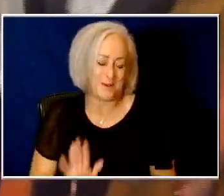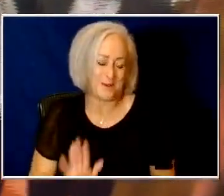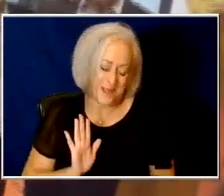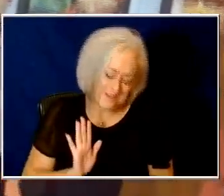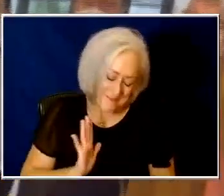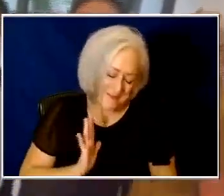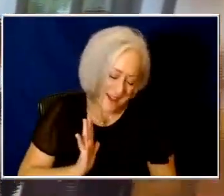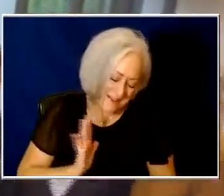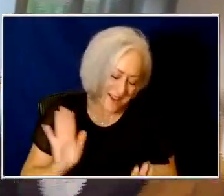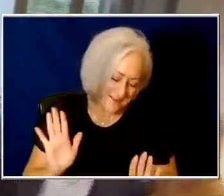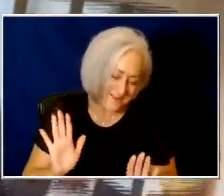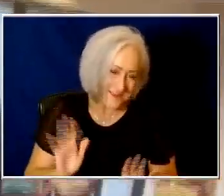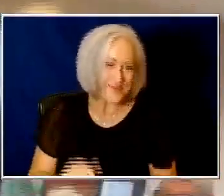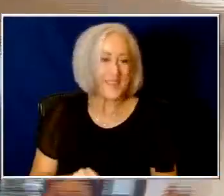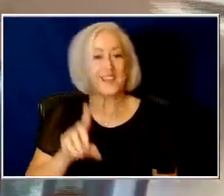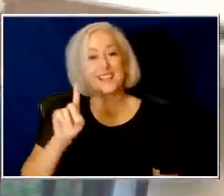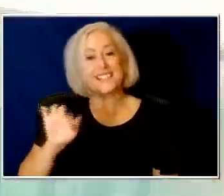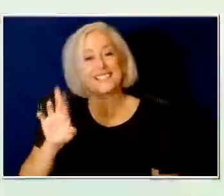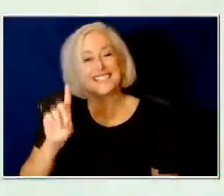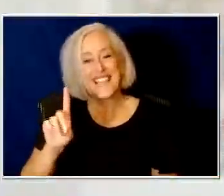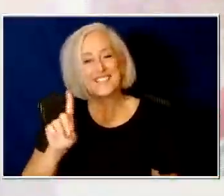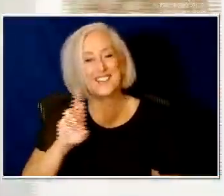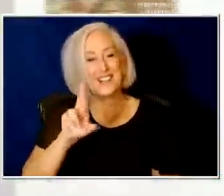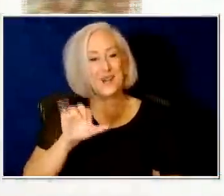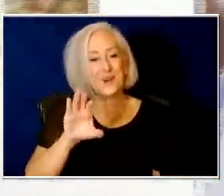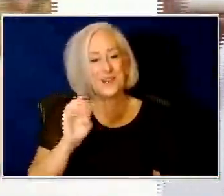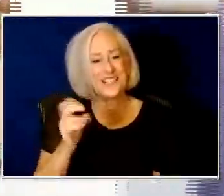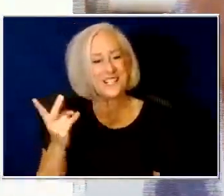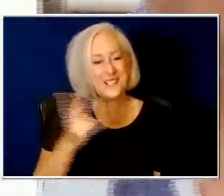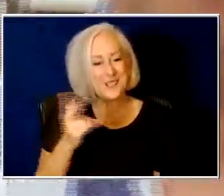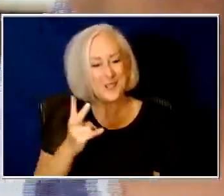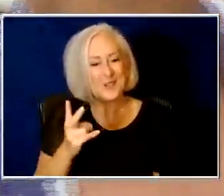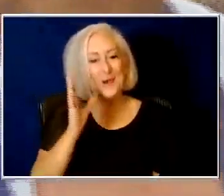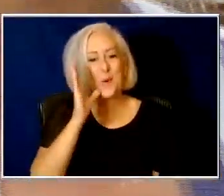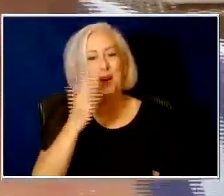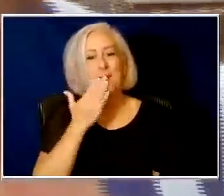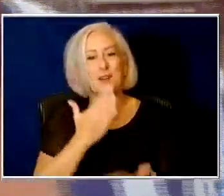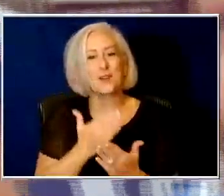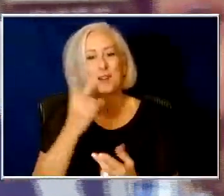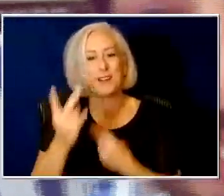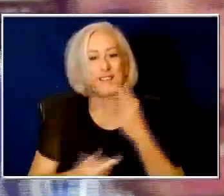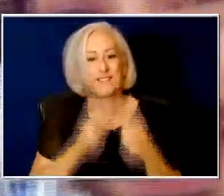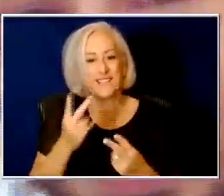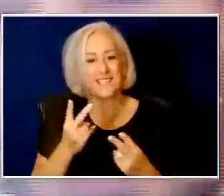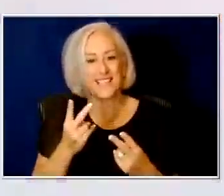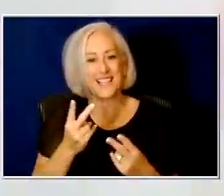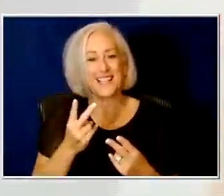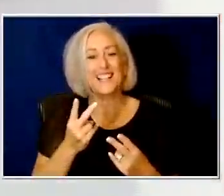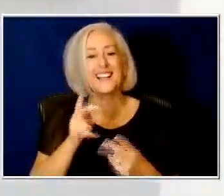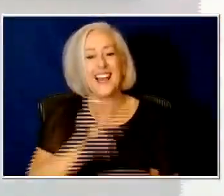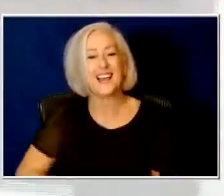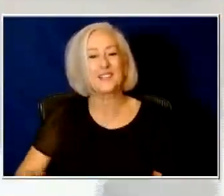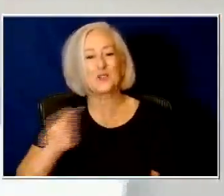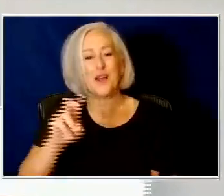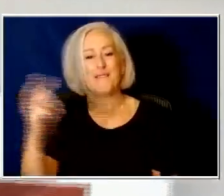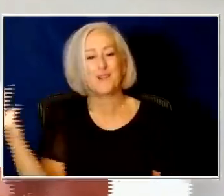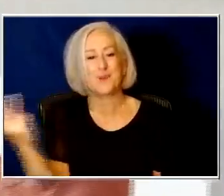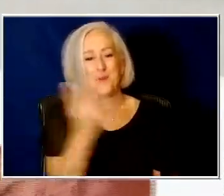and Reese are planning a good long visit that includes a trip out west.